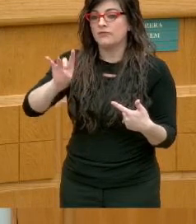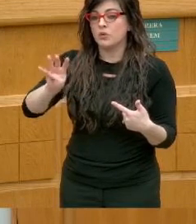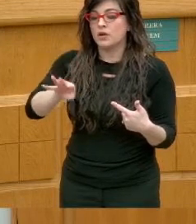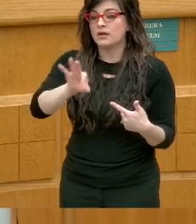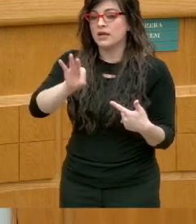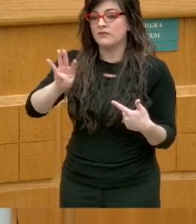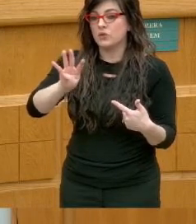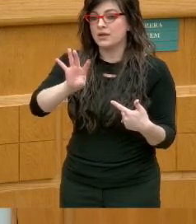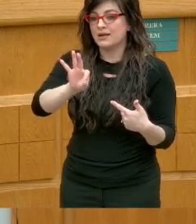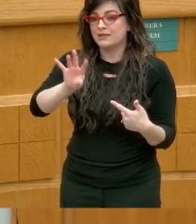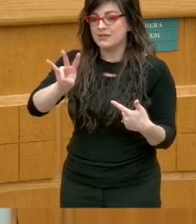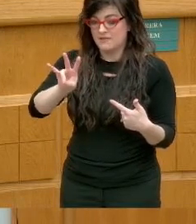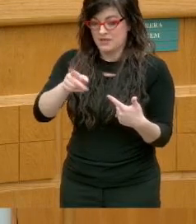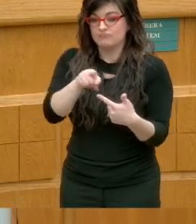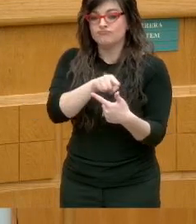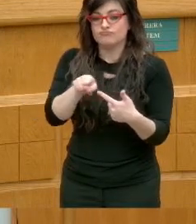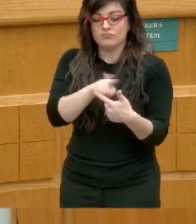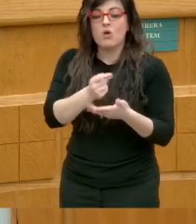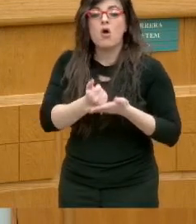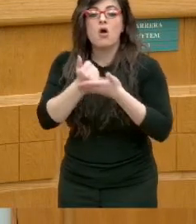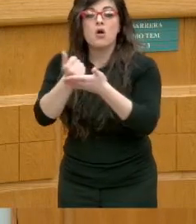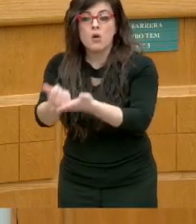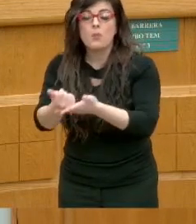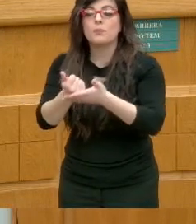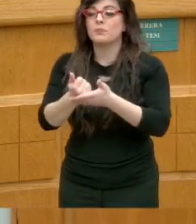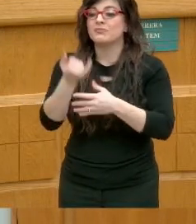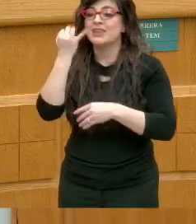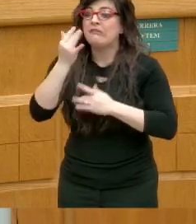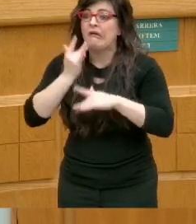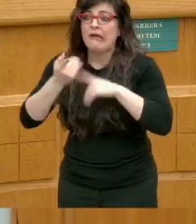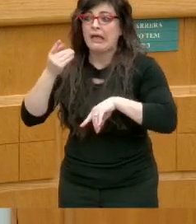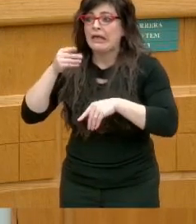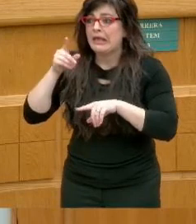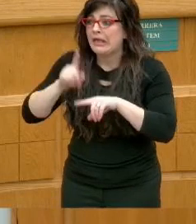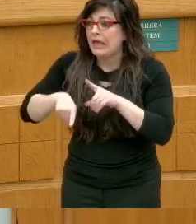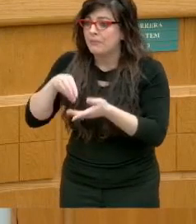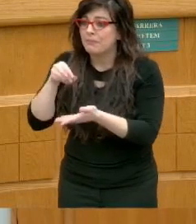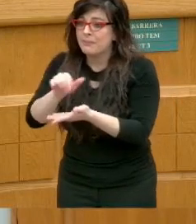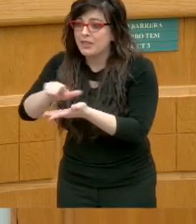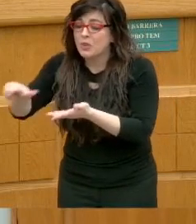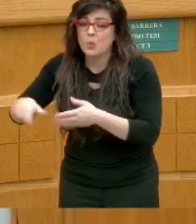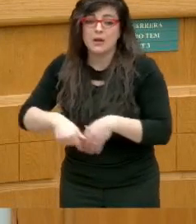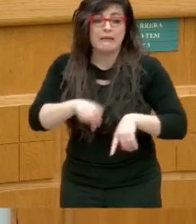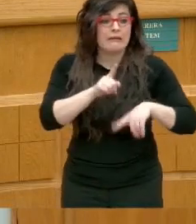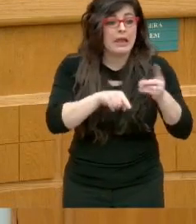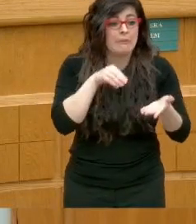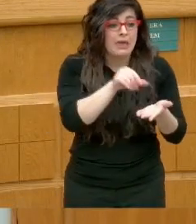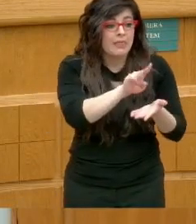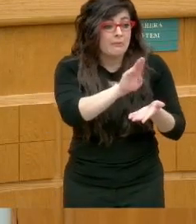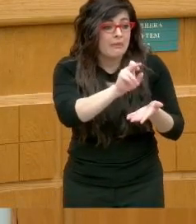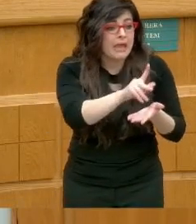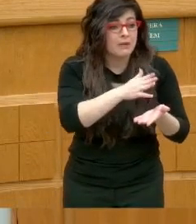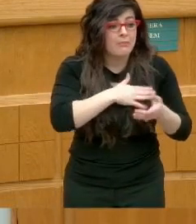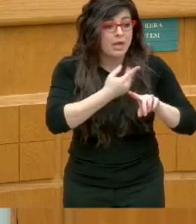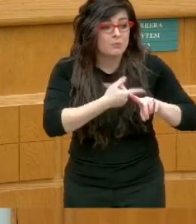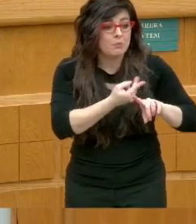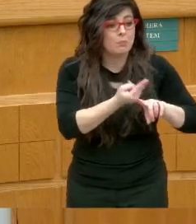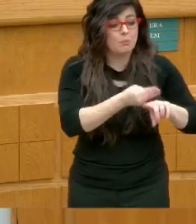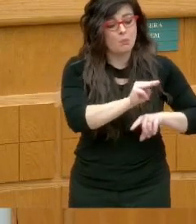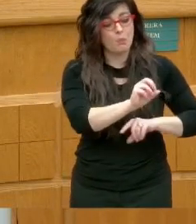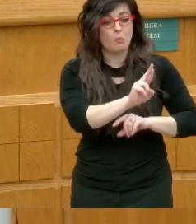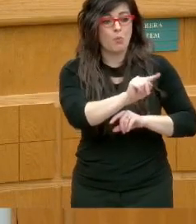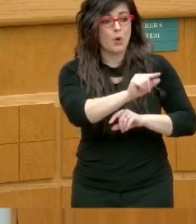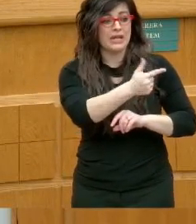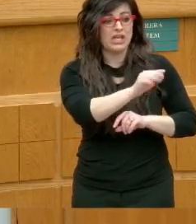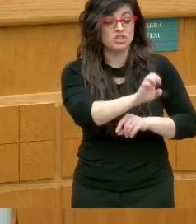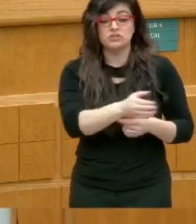361-884-9497. Those offer rental assistance, help you pay your rent, and help you pay your mortgage, and help you pay your utilities. In